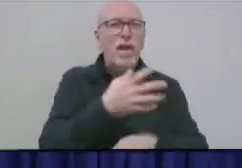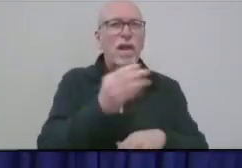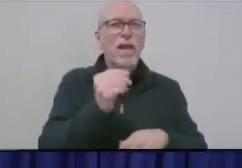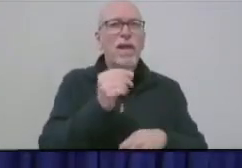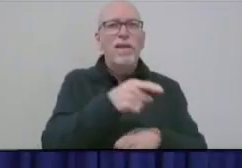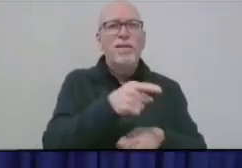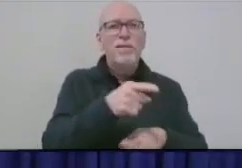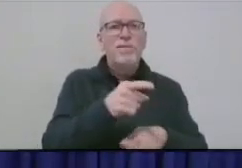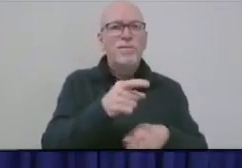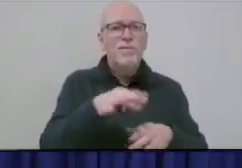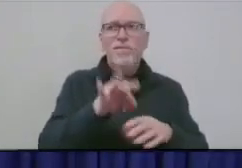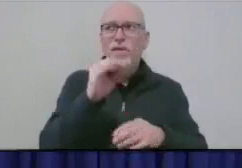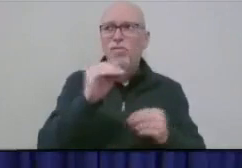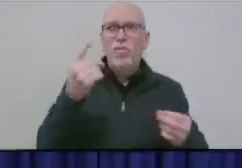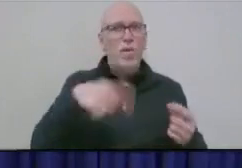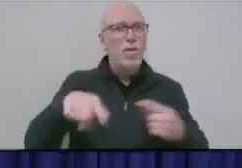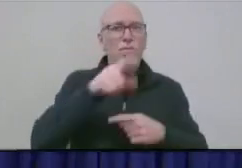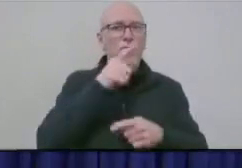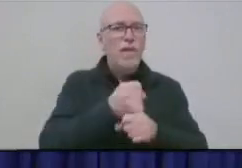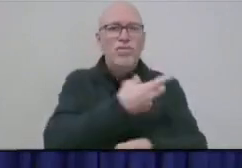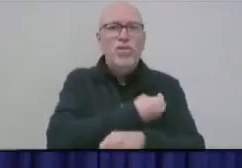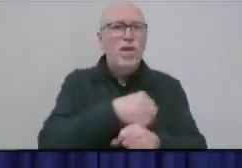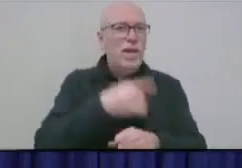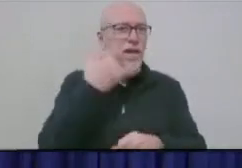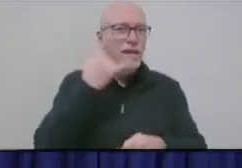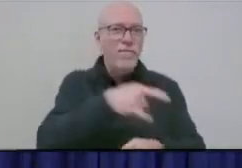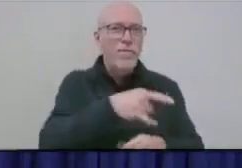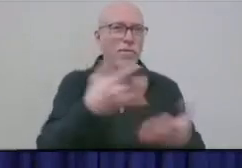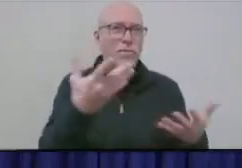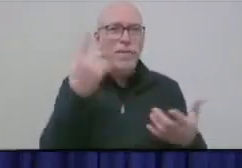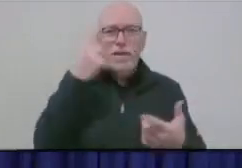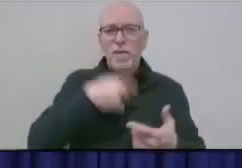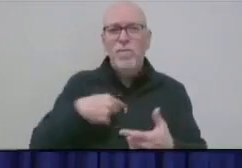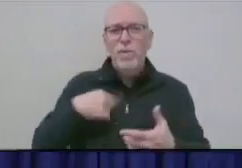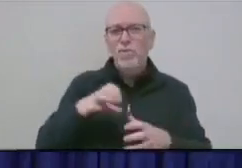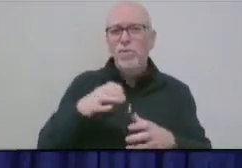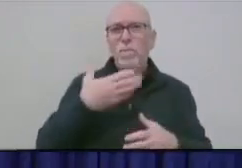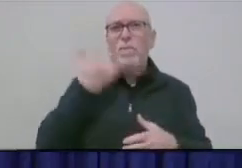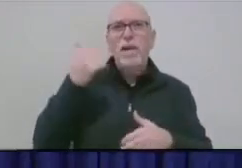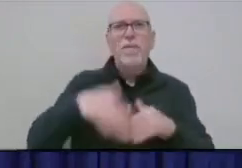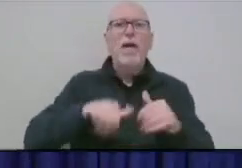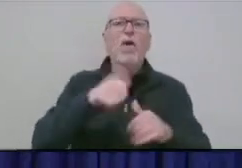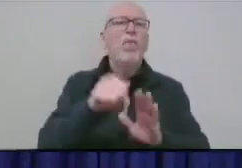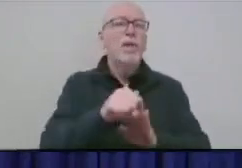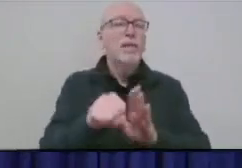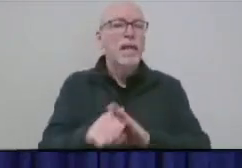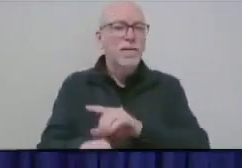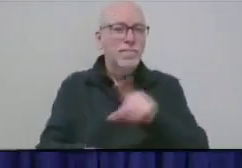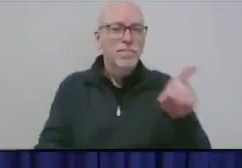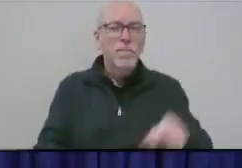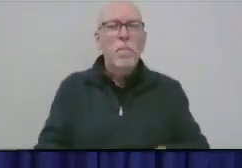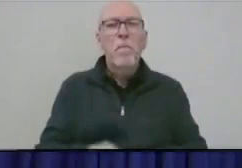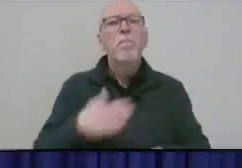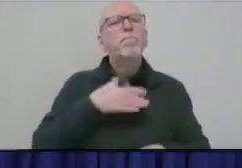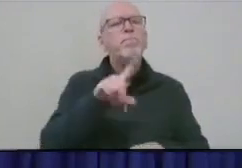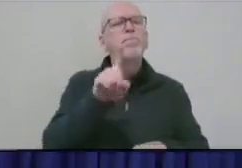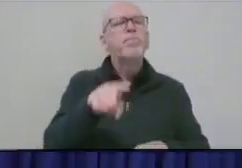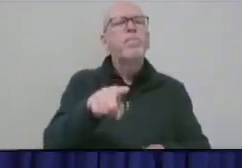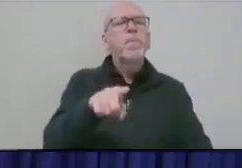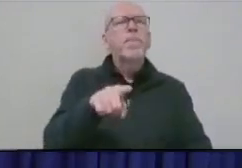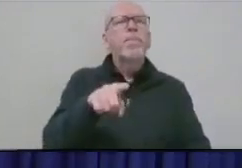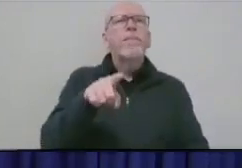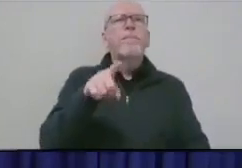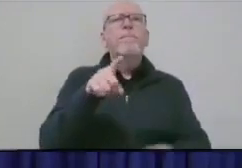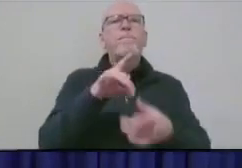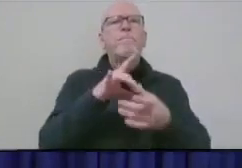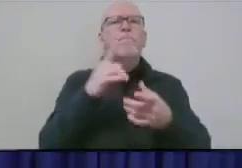find no one who has gotten one. Aye. So I think we're doing a lot better than some other states. My question is kind of referenced, and